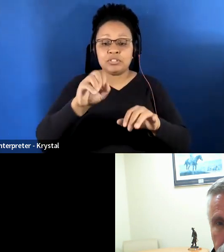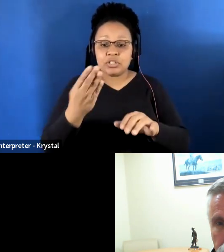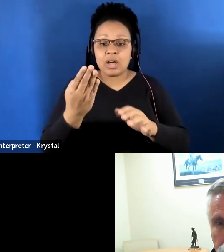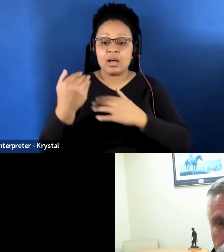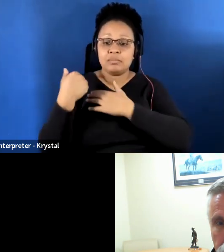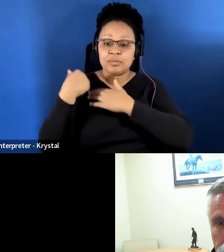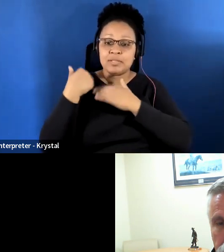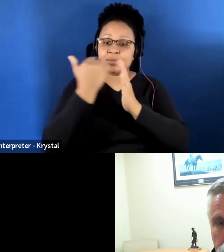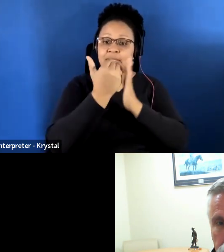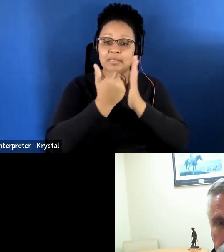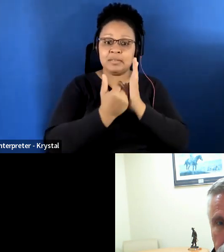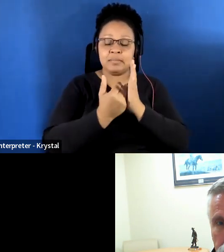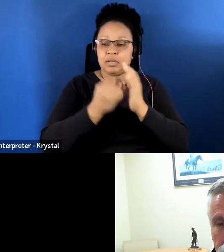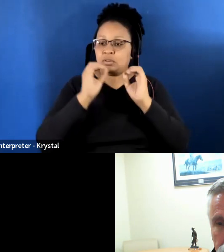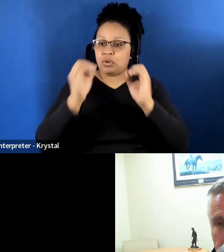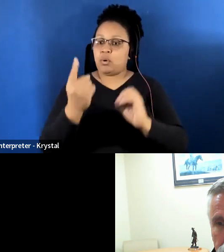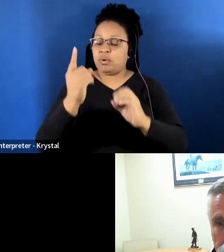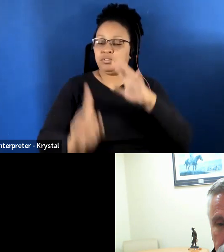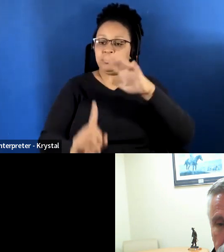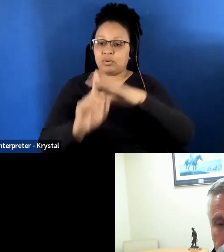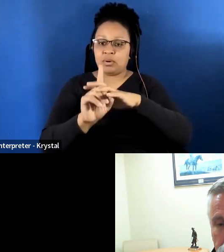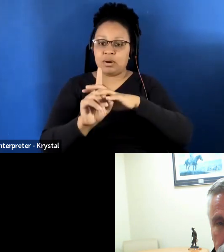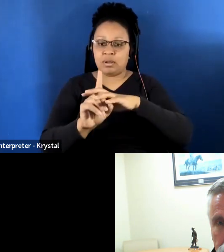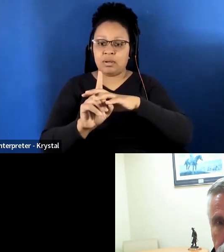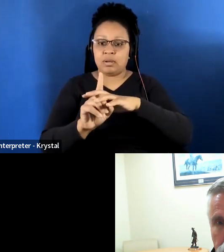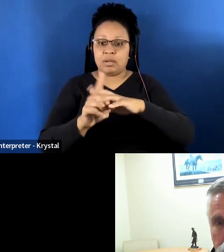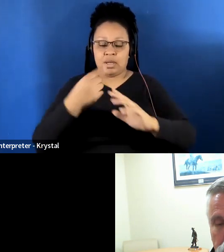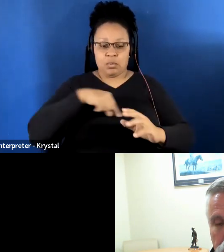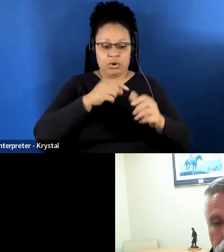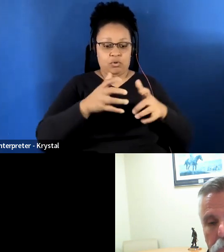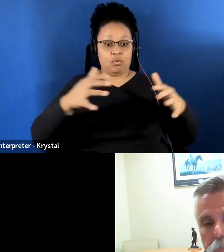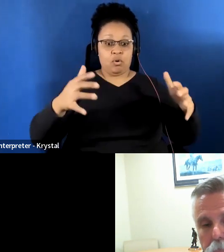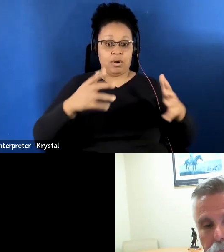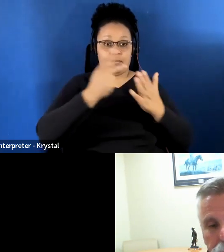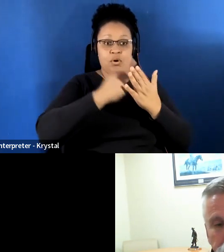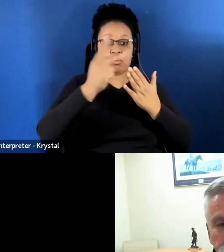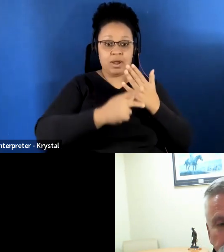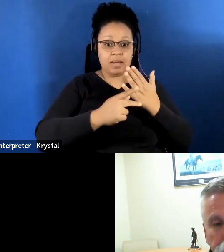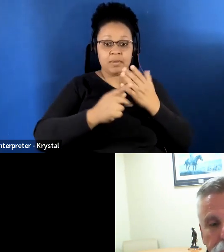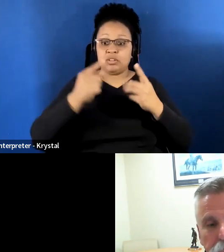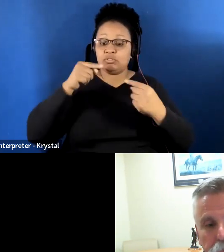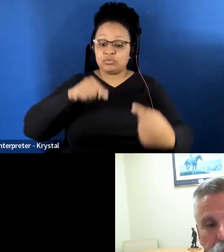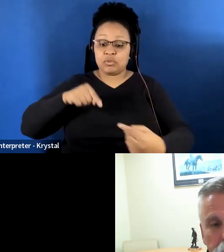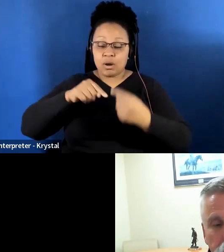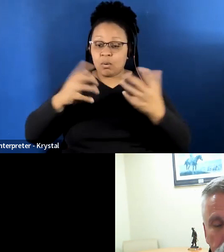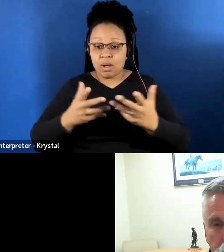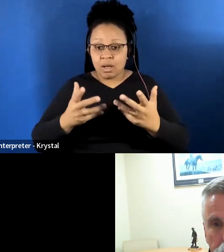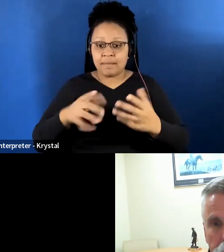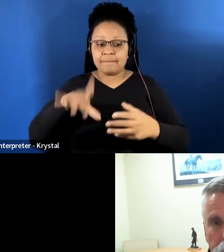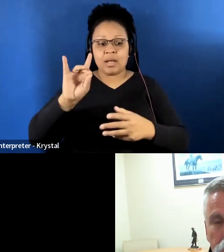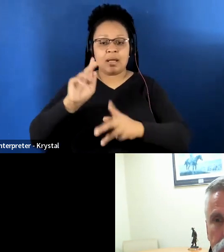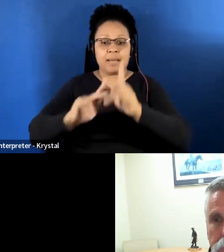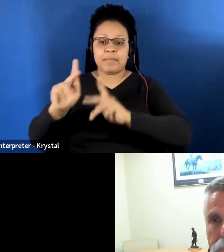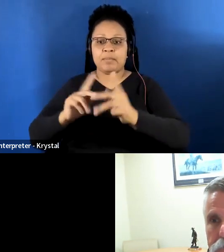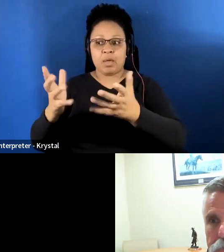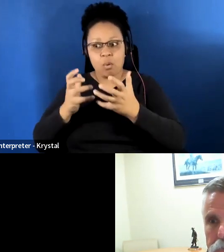just nobody showed up. And we're growing our program, but the struggle is trying to find people that want